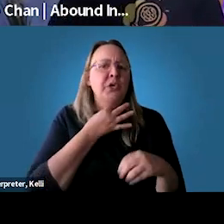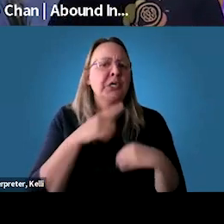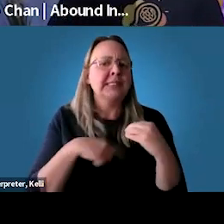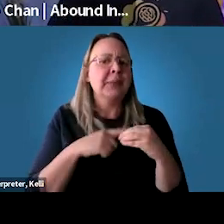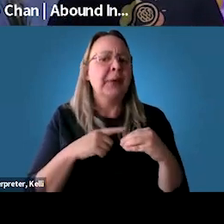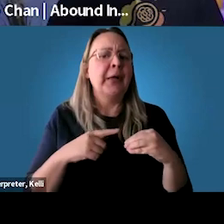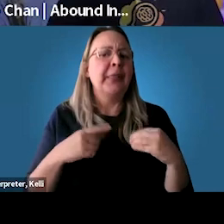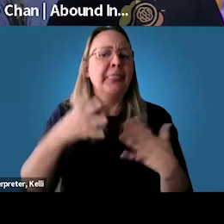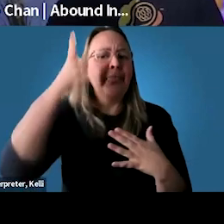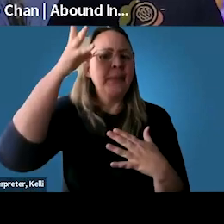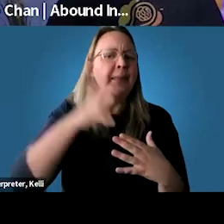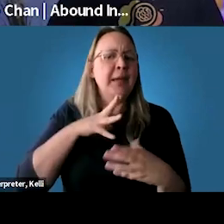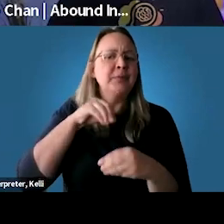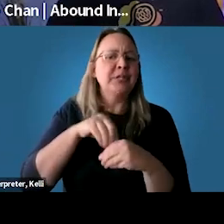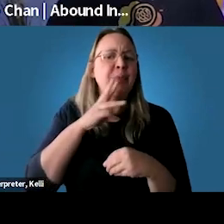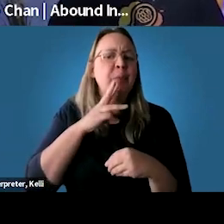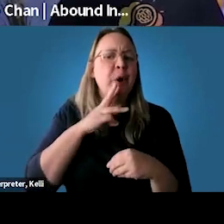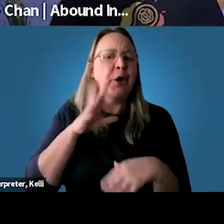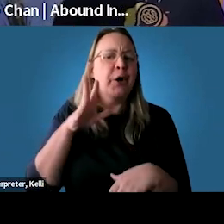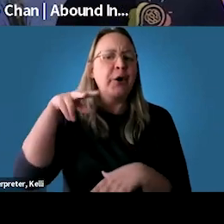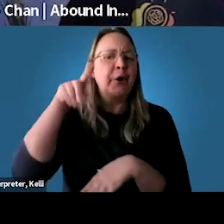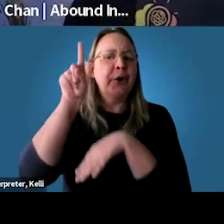about why the man was in the water?